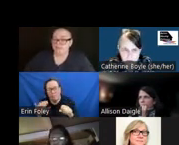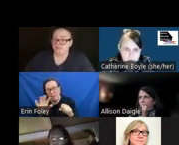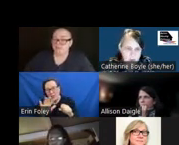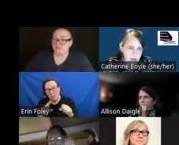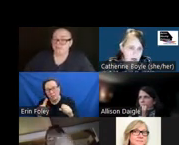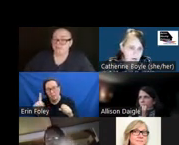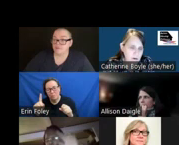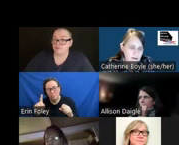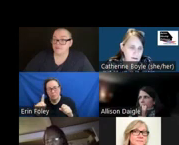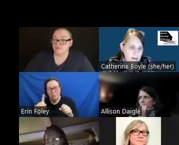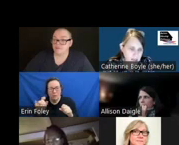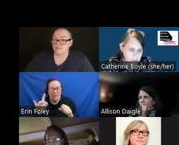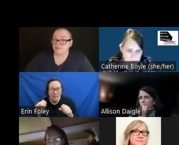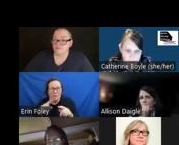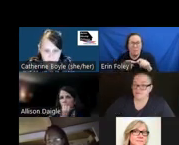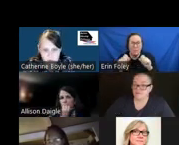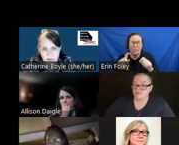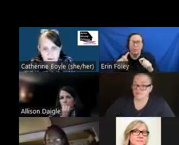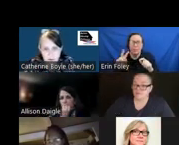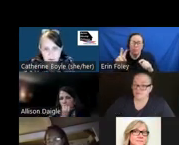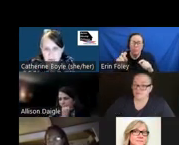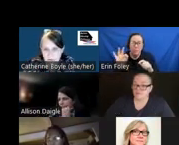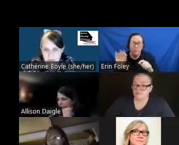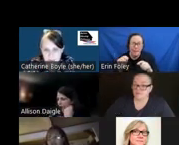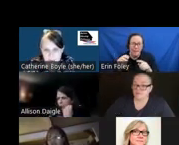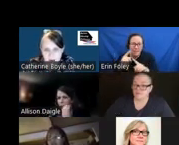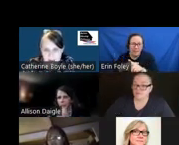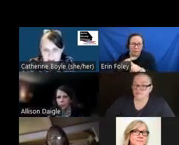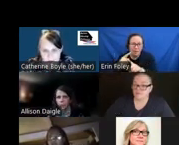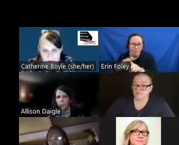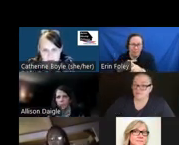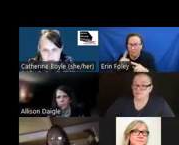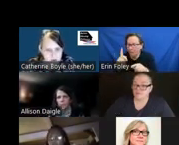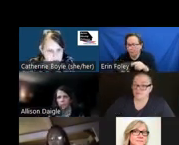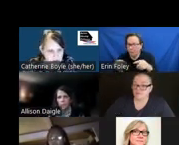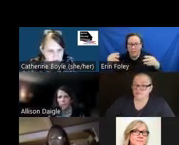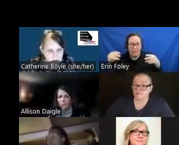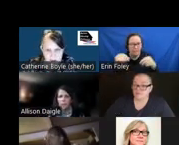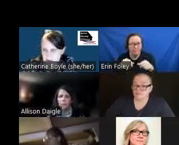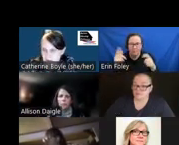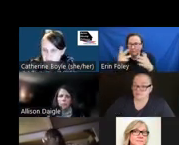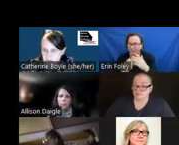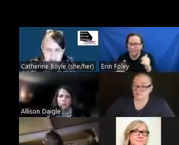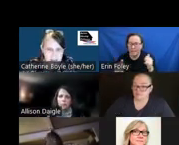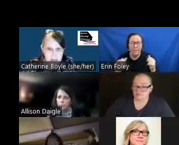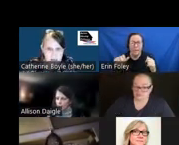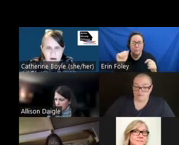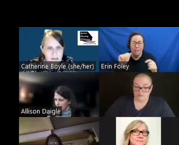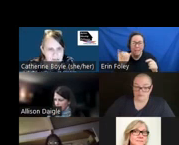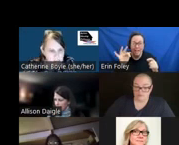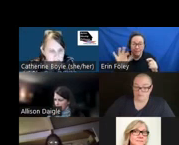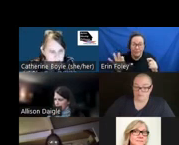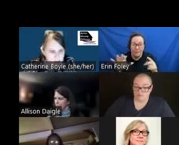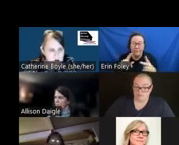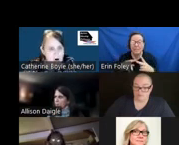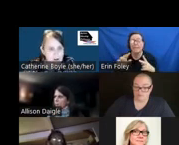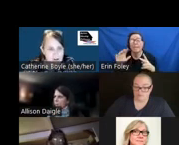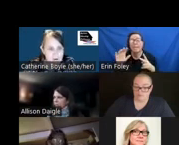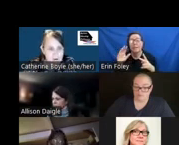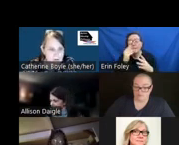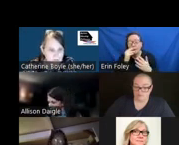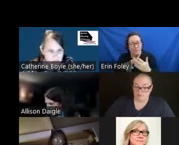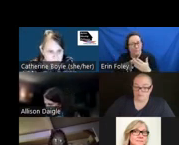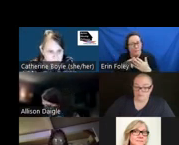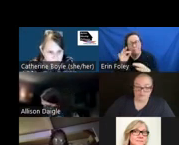$291 a month. As I mentioned earlier, you cannot really combine them with adult foster care and adult family care unless the caregiver